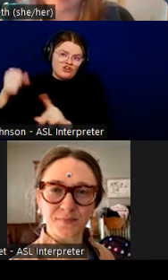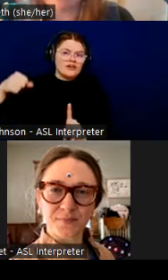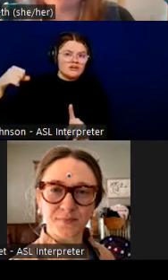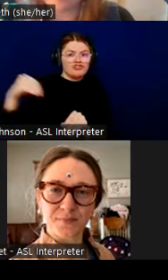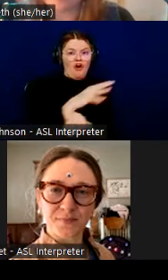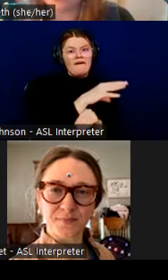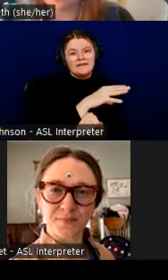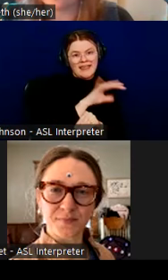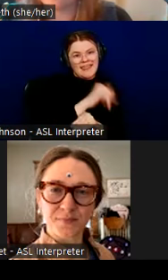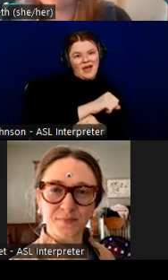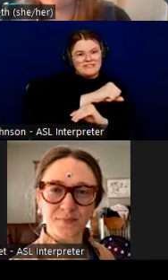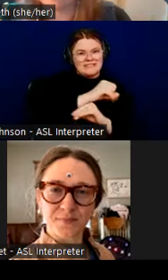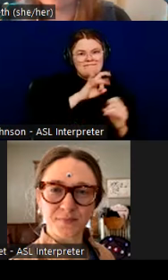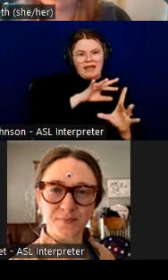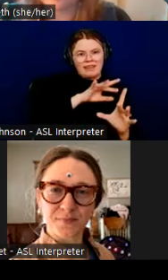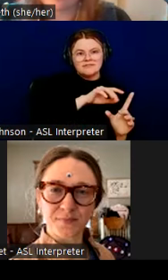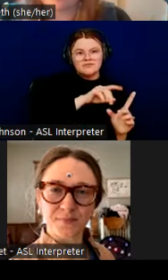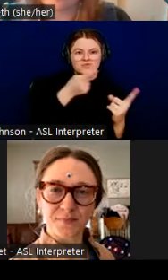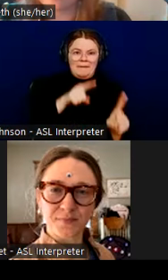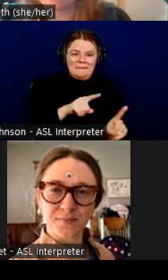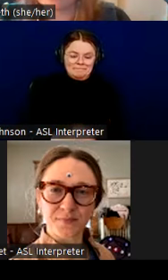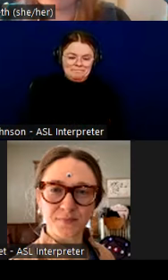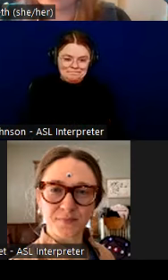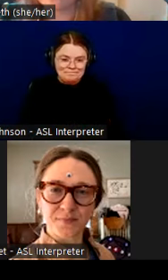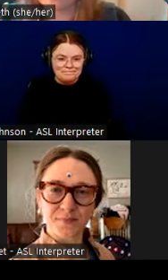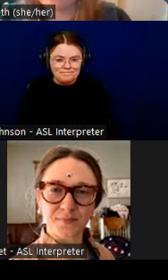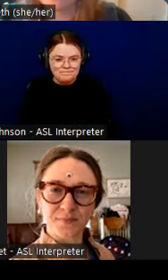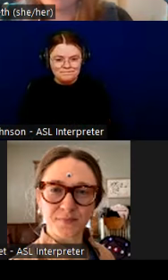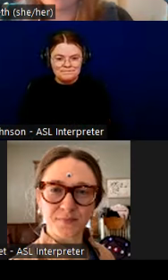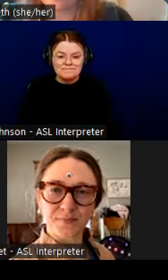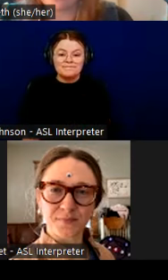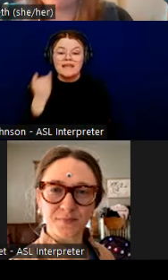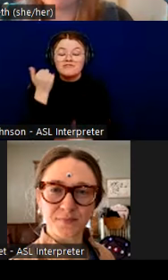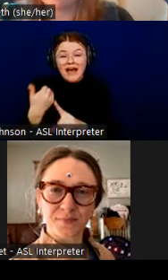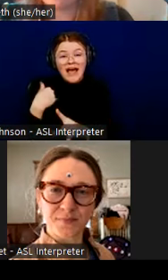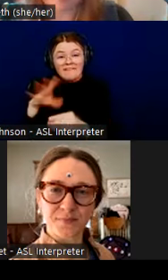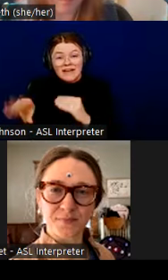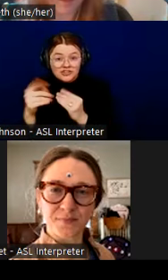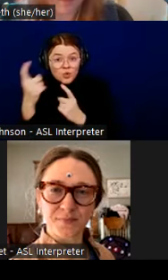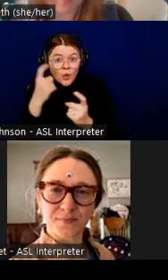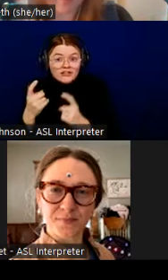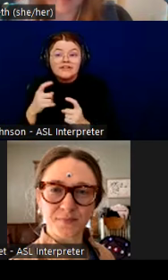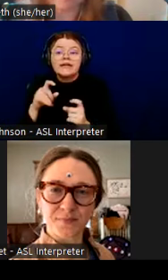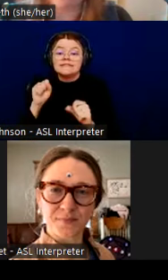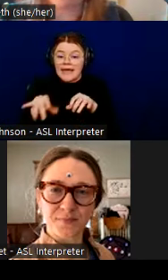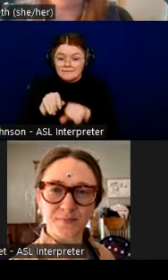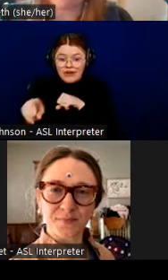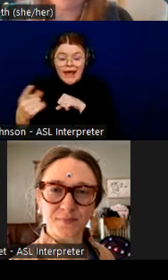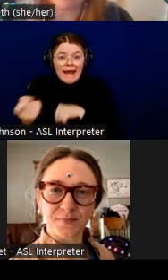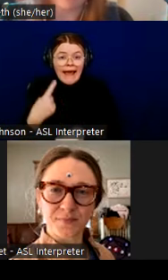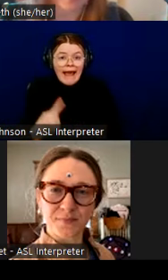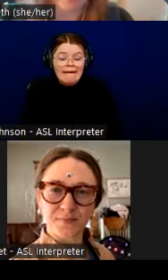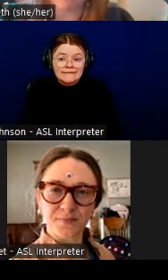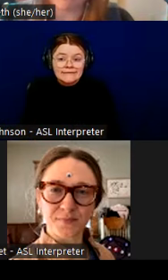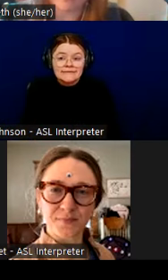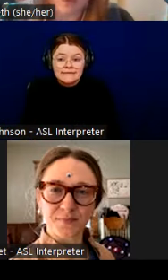If you have additional questions, I would love to hear them. This was a